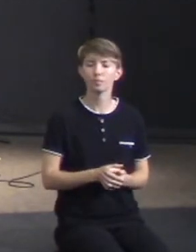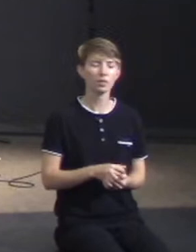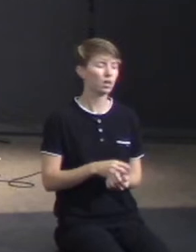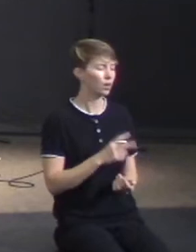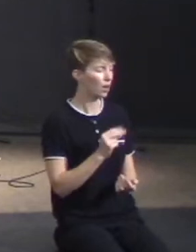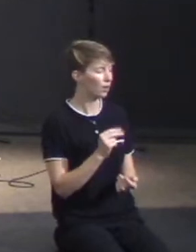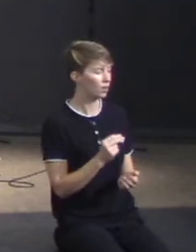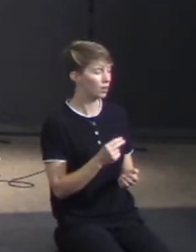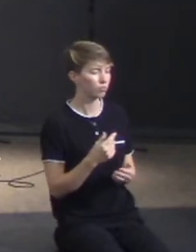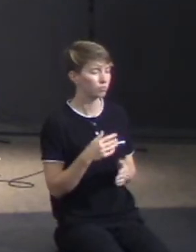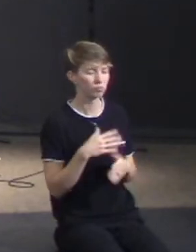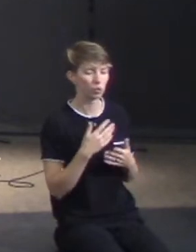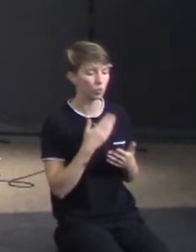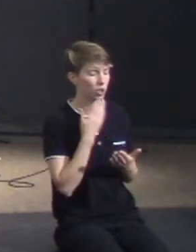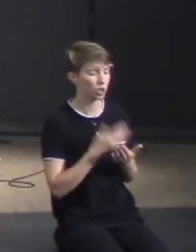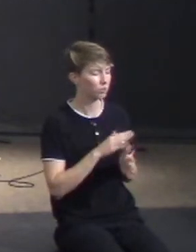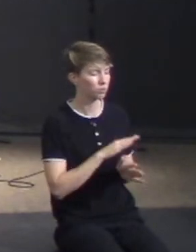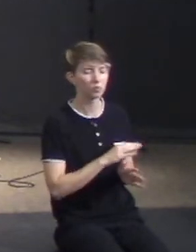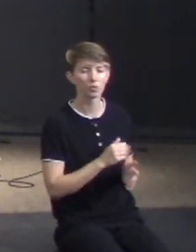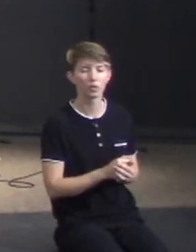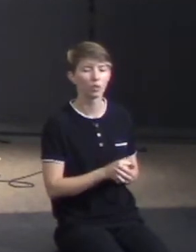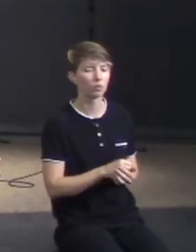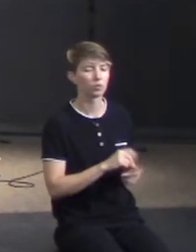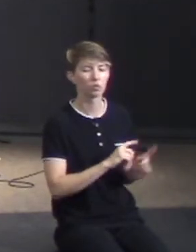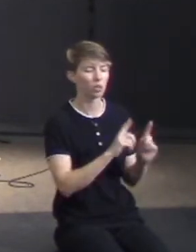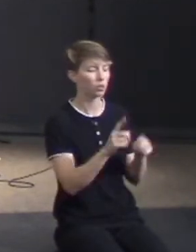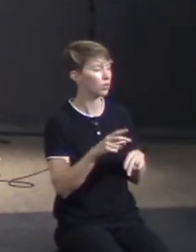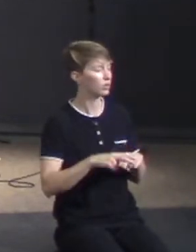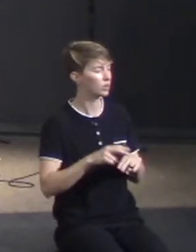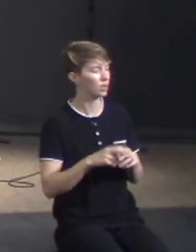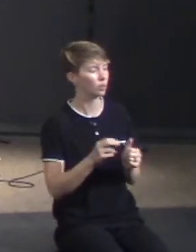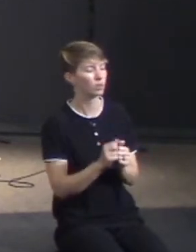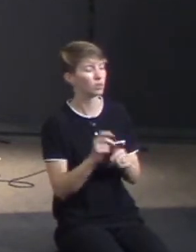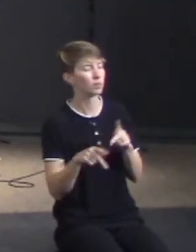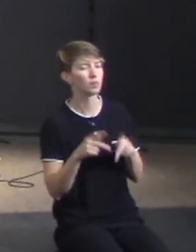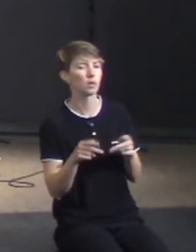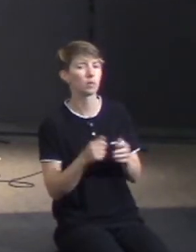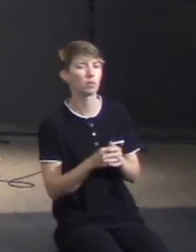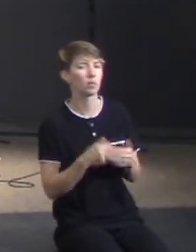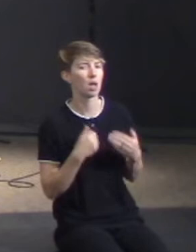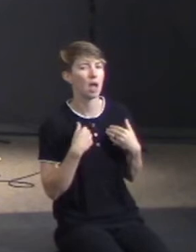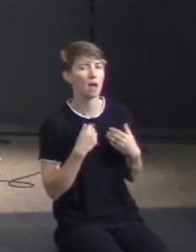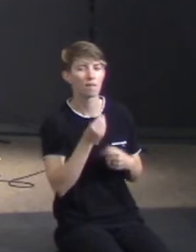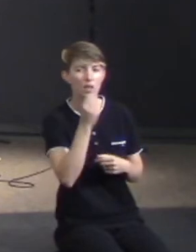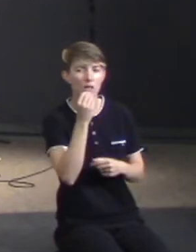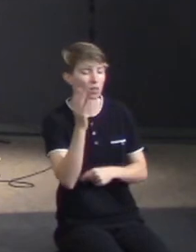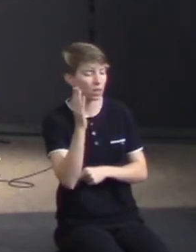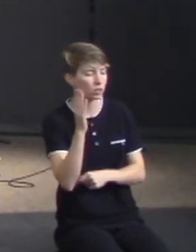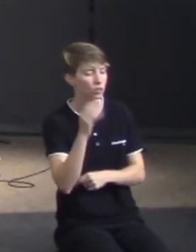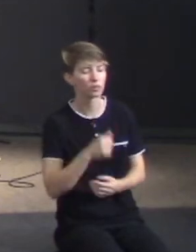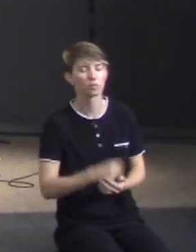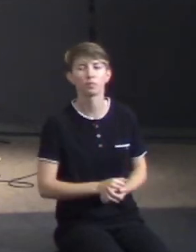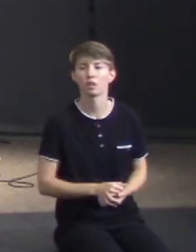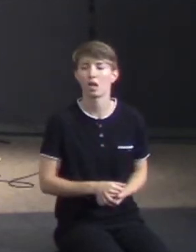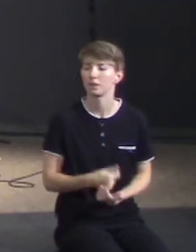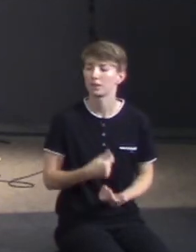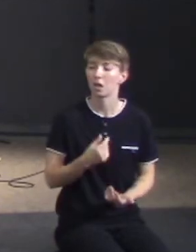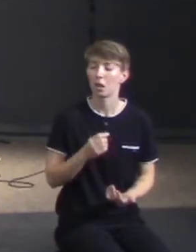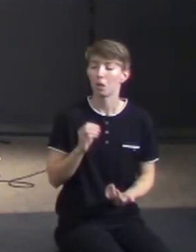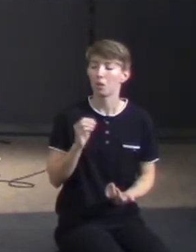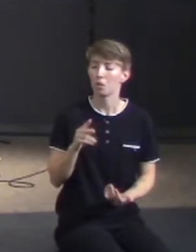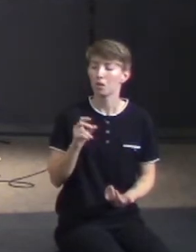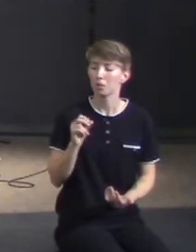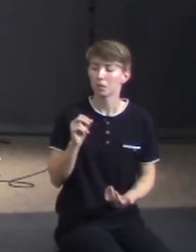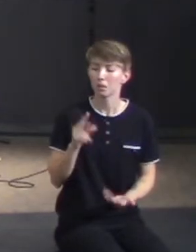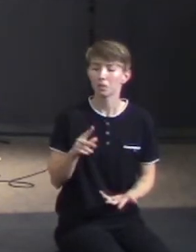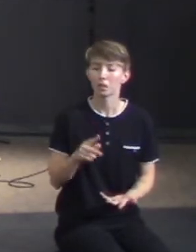it. Why don't you just go sit with the people having lunch? I went, okay. And I did, but there